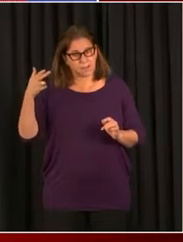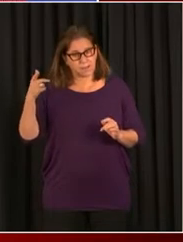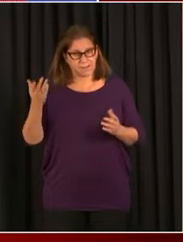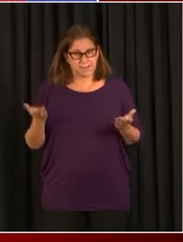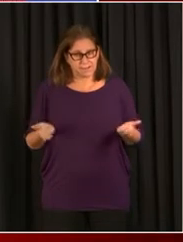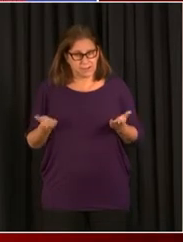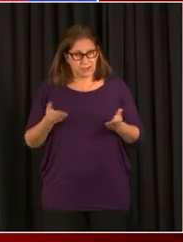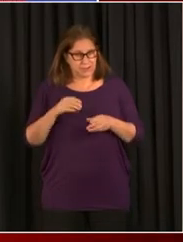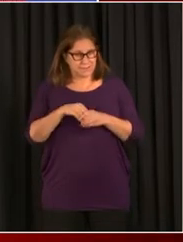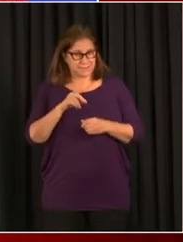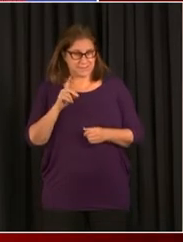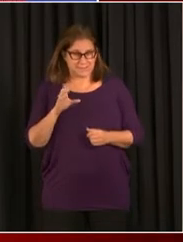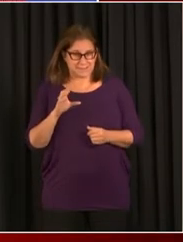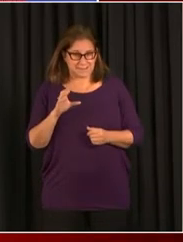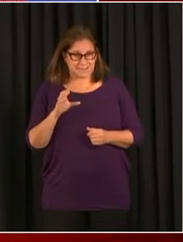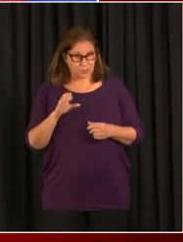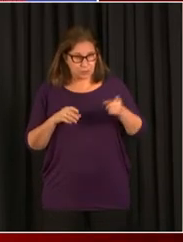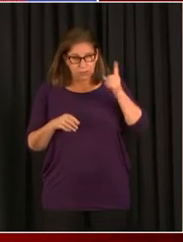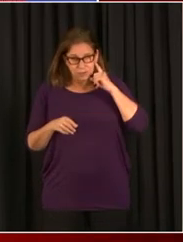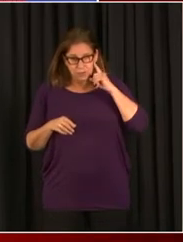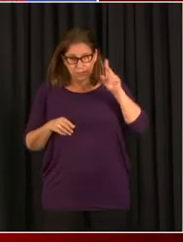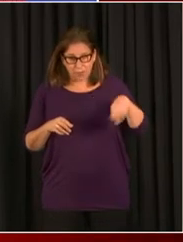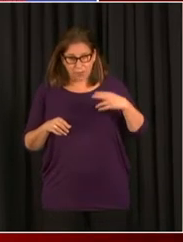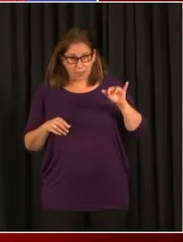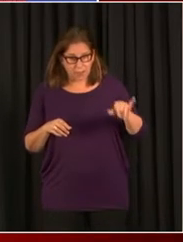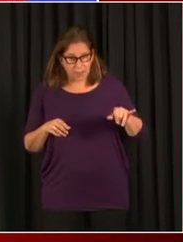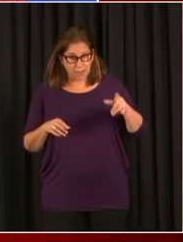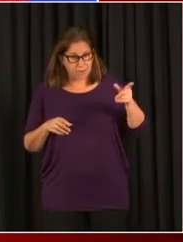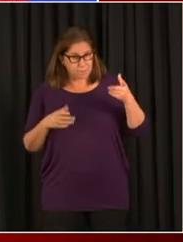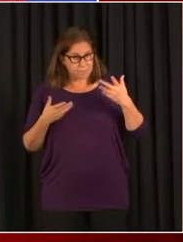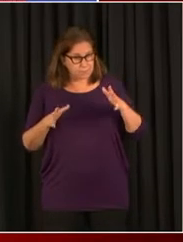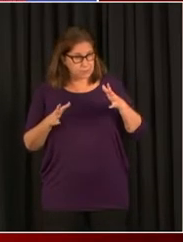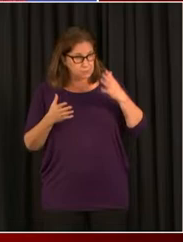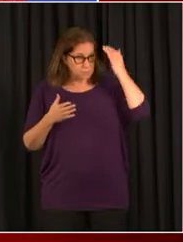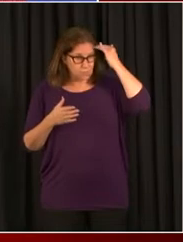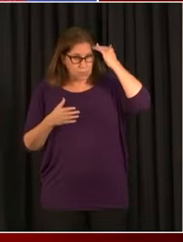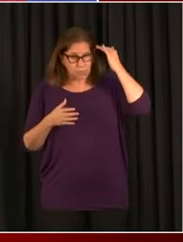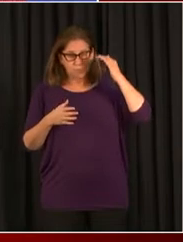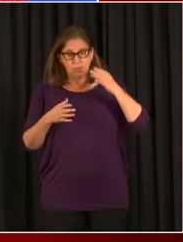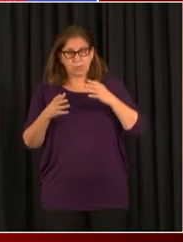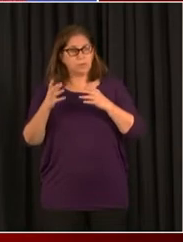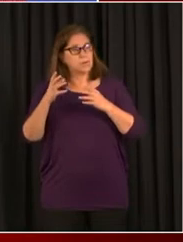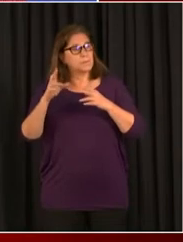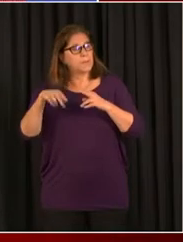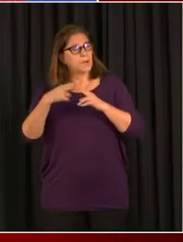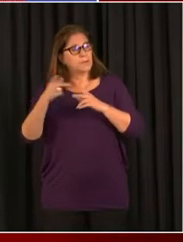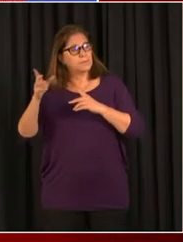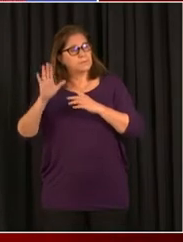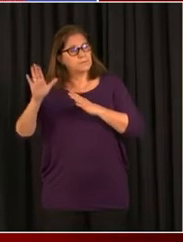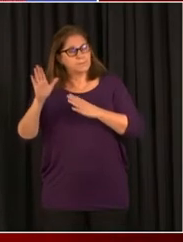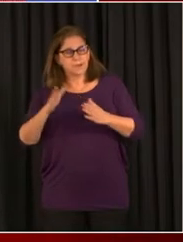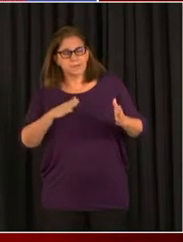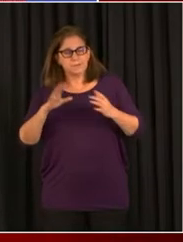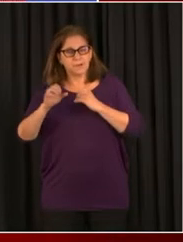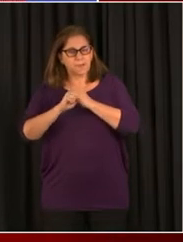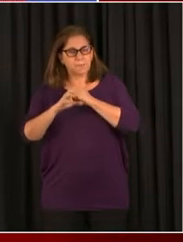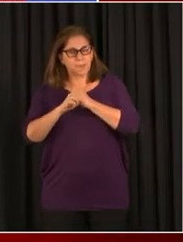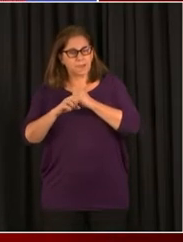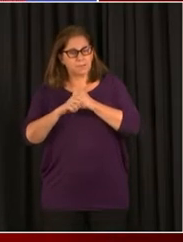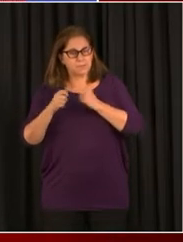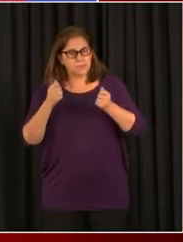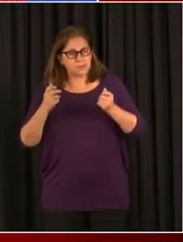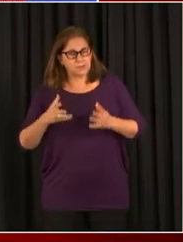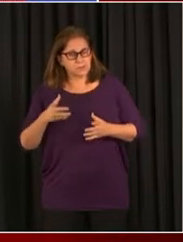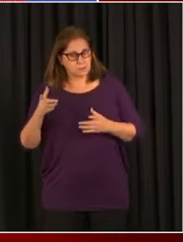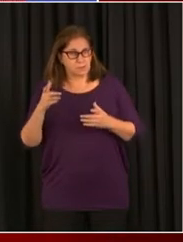heard about this? Have you been in communication with the campaign? And if they do try to have an event of larger than 50 people, what kind of measures will the city